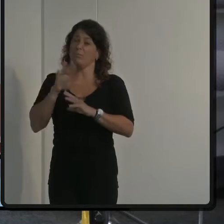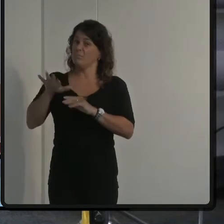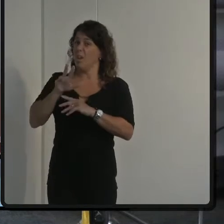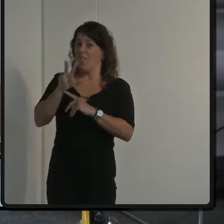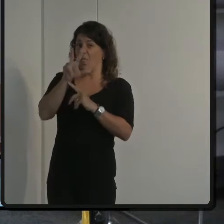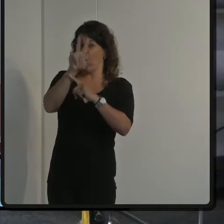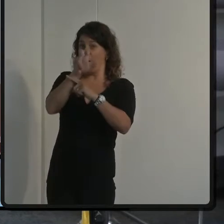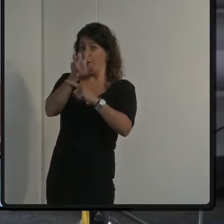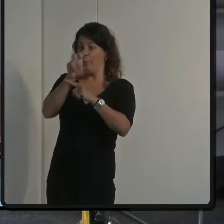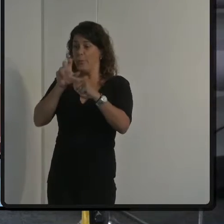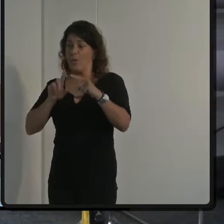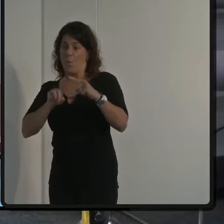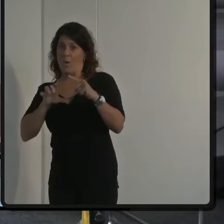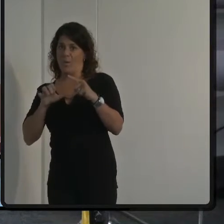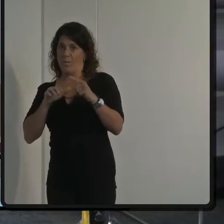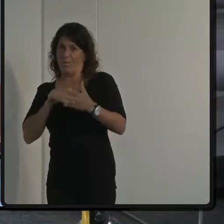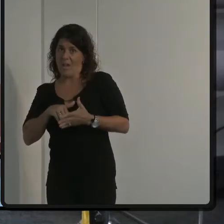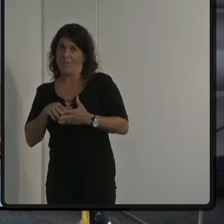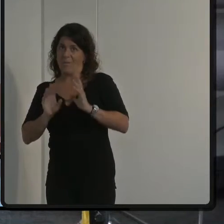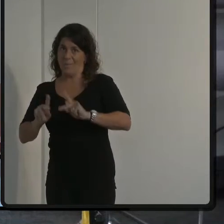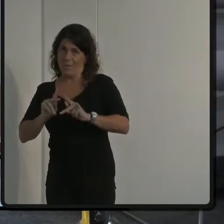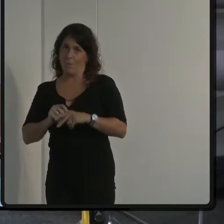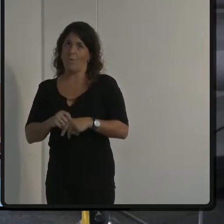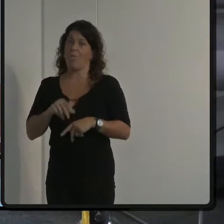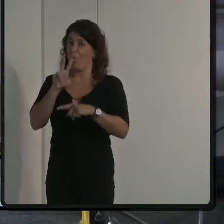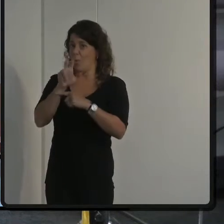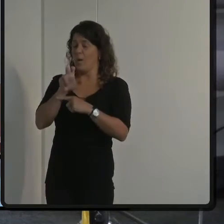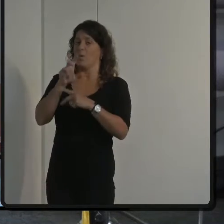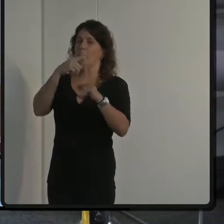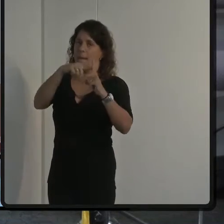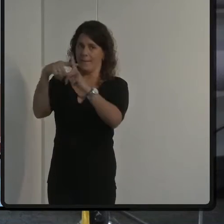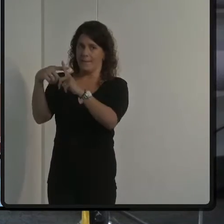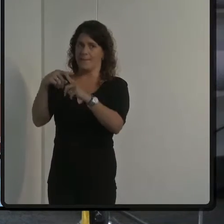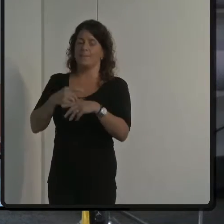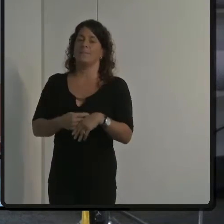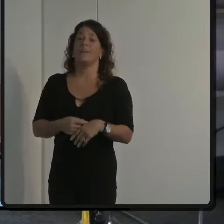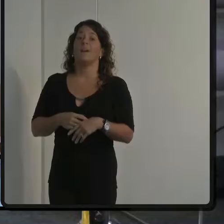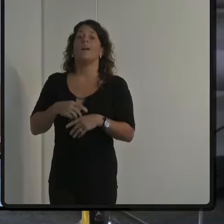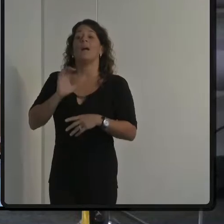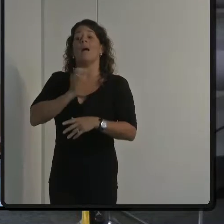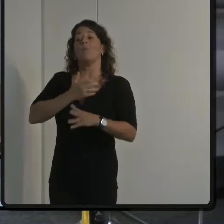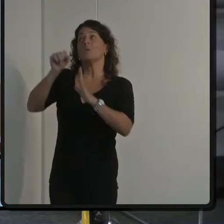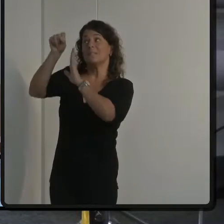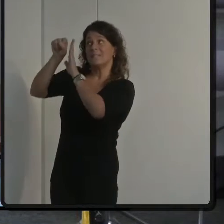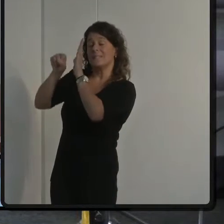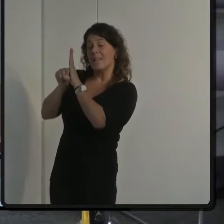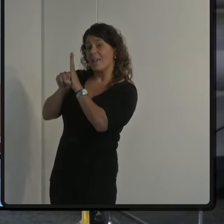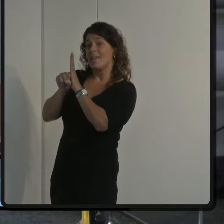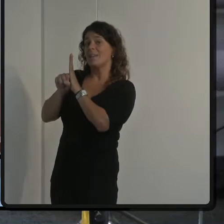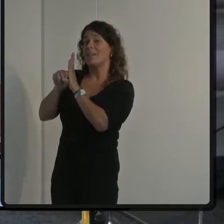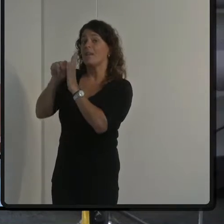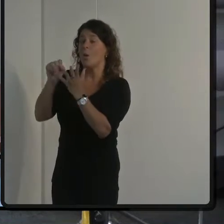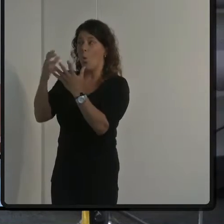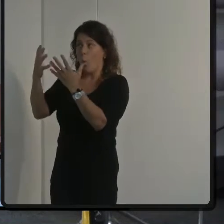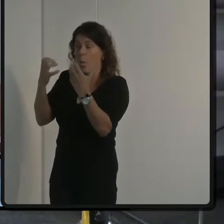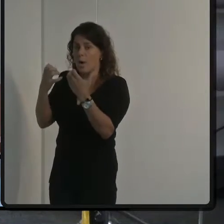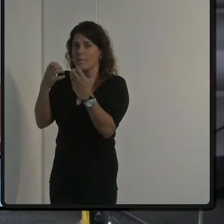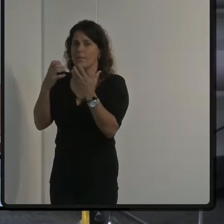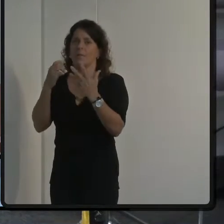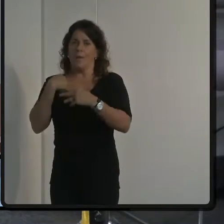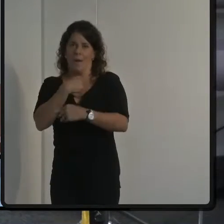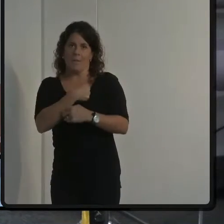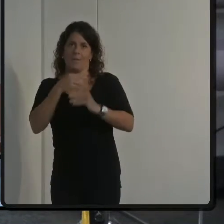per 100,000. So the state's ideal is for us to be below